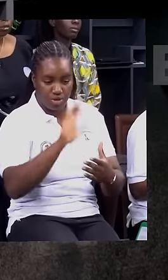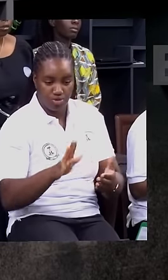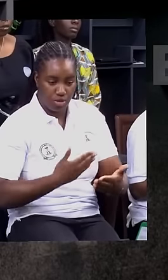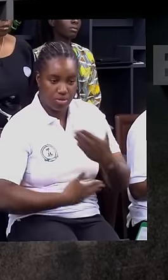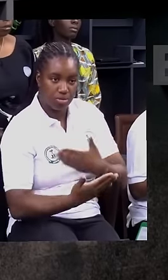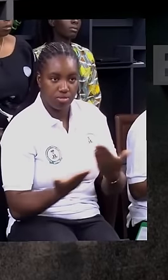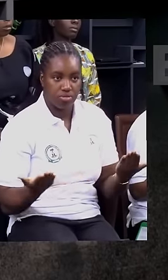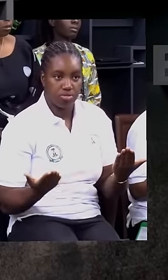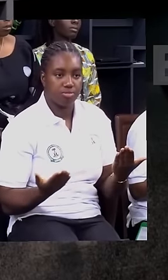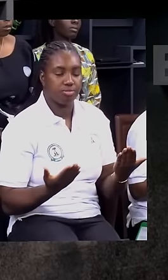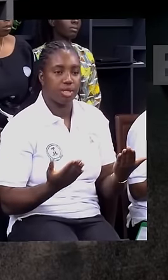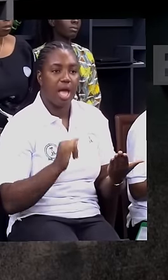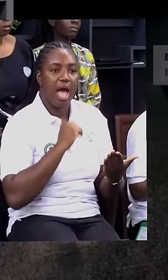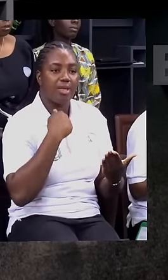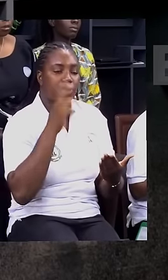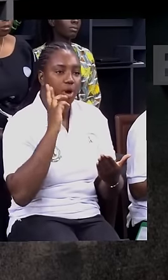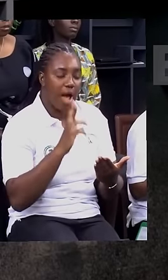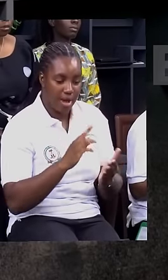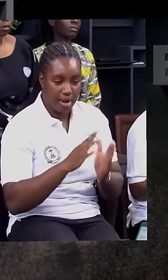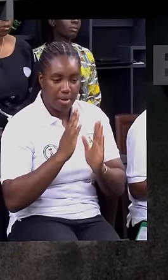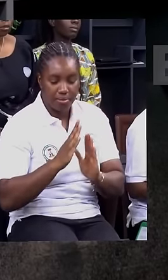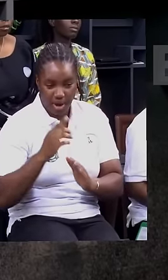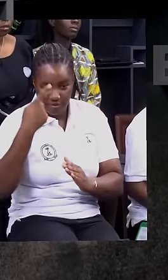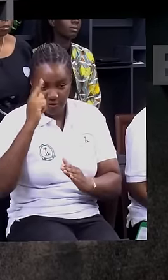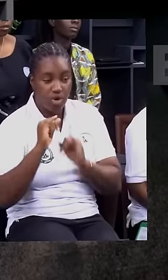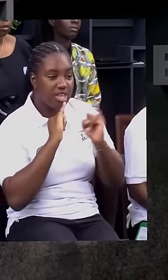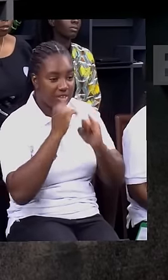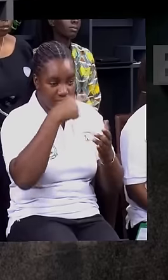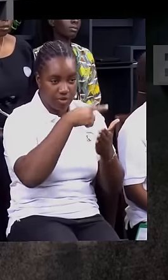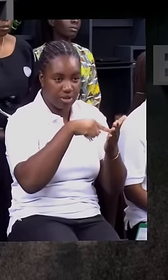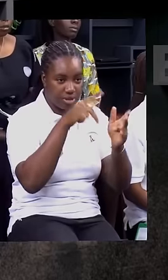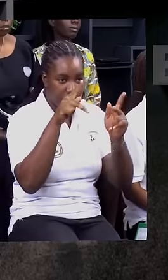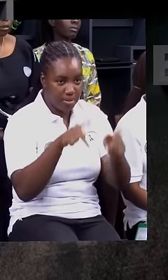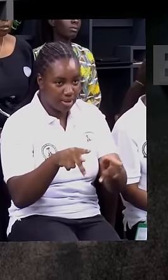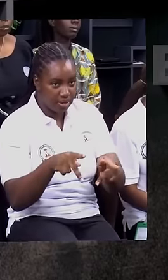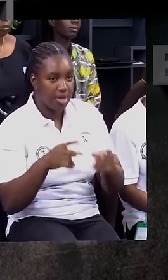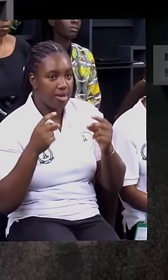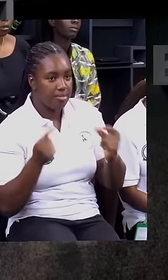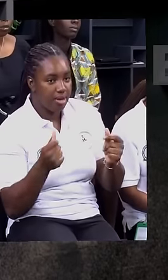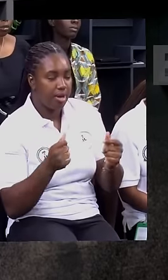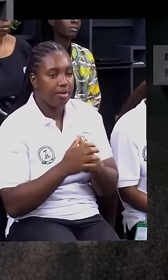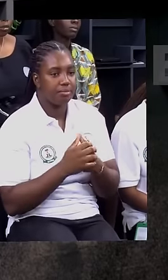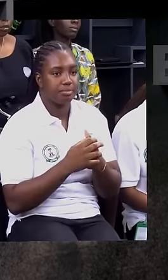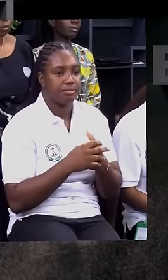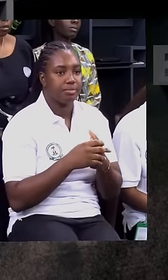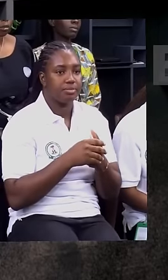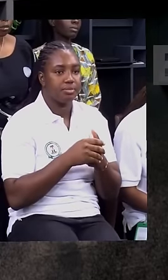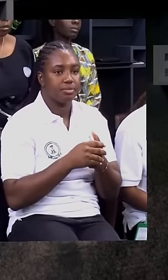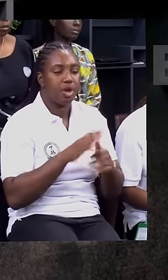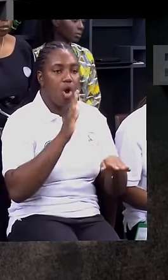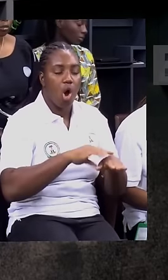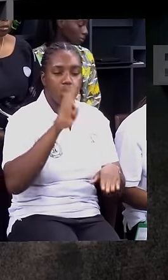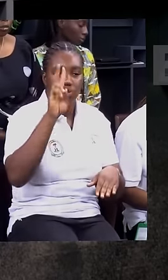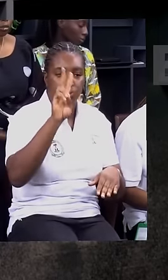said, Gladys, please arrange for interview for this chap ASAP. Then, on the 26th